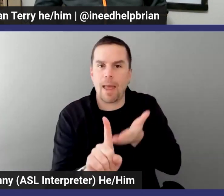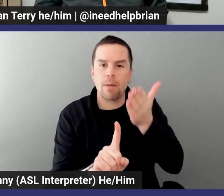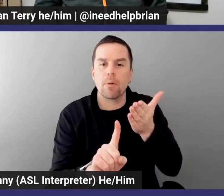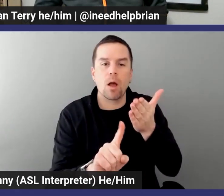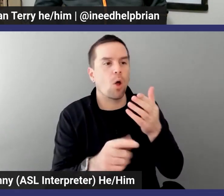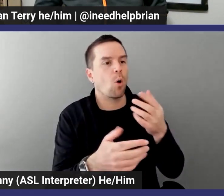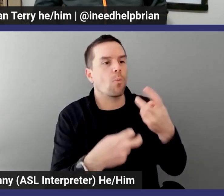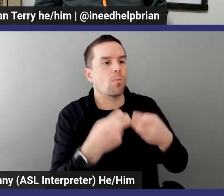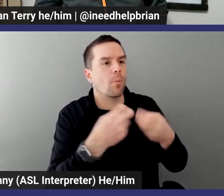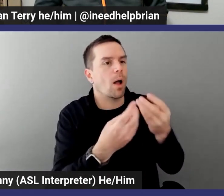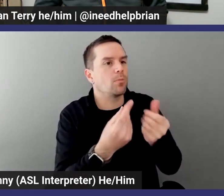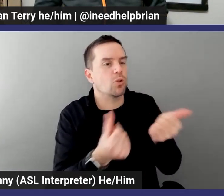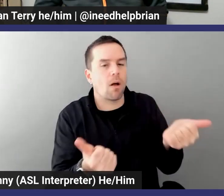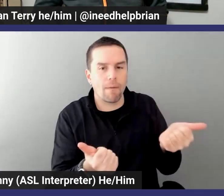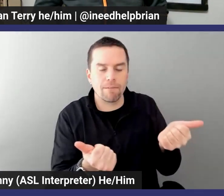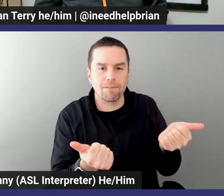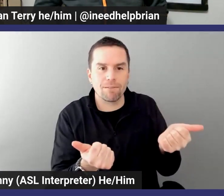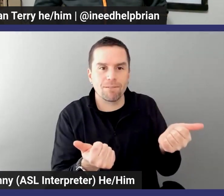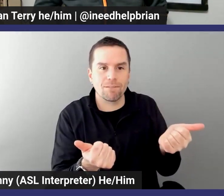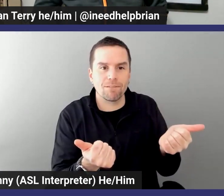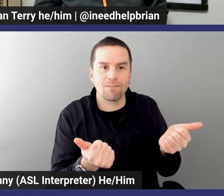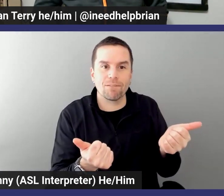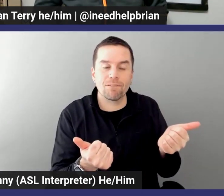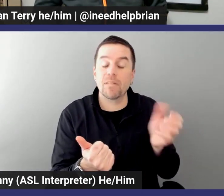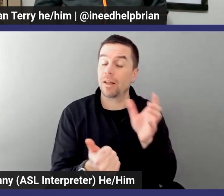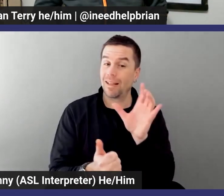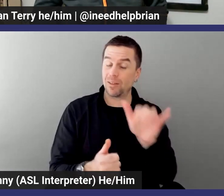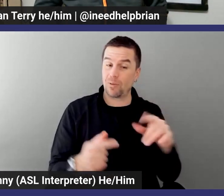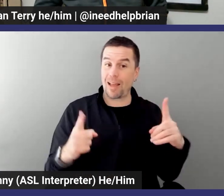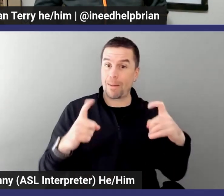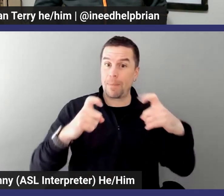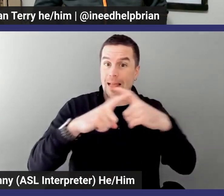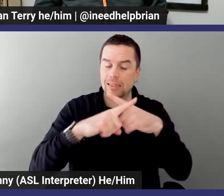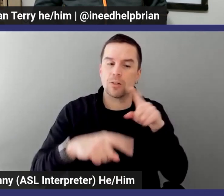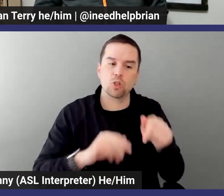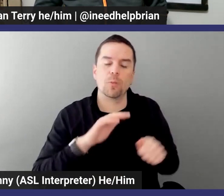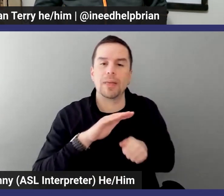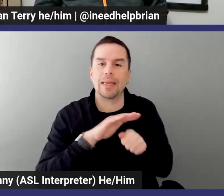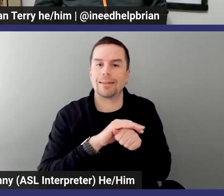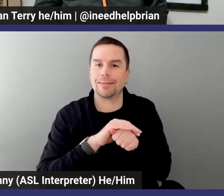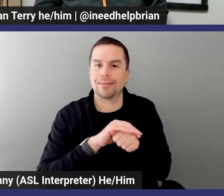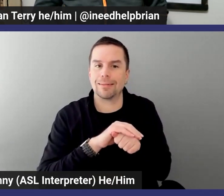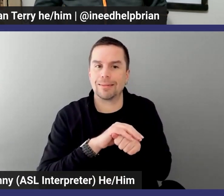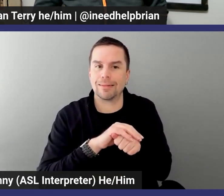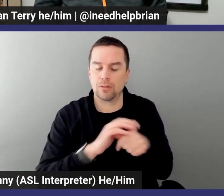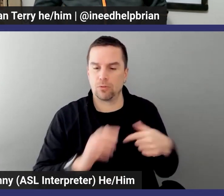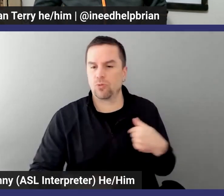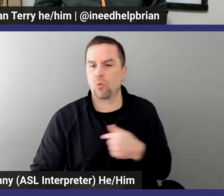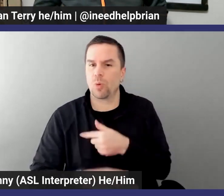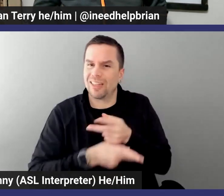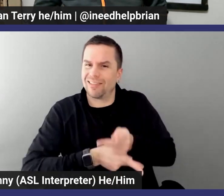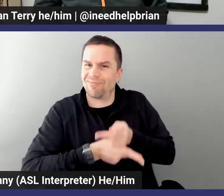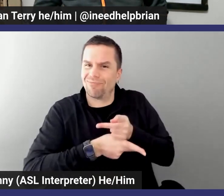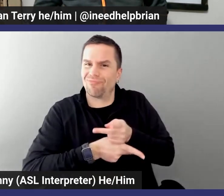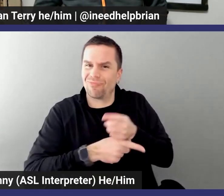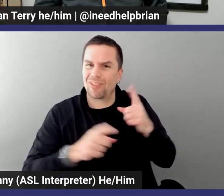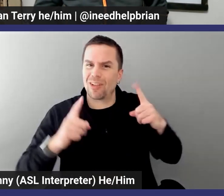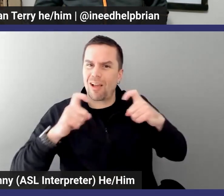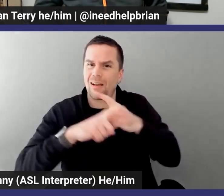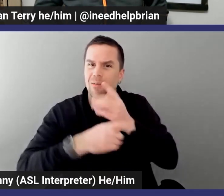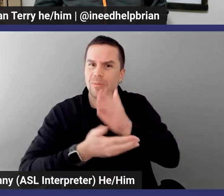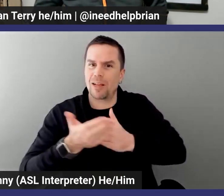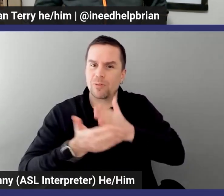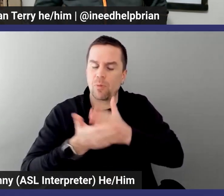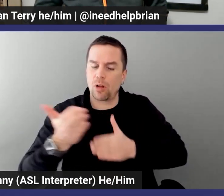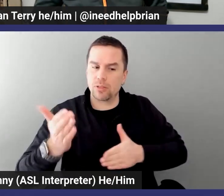cool. However, that complexity needs to be hidden. So that's the whole aim of, and that's what I said, the pre-integration